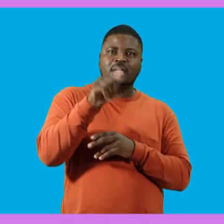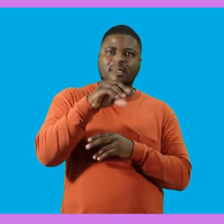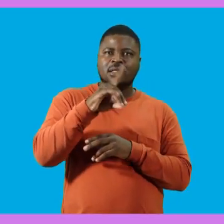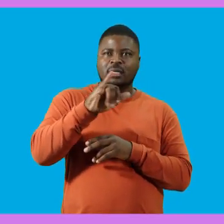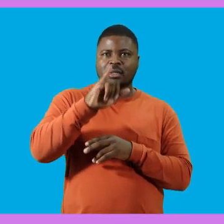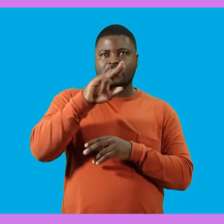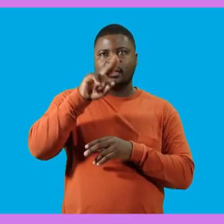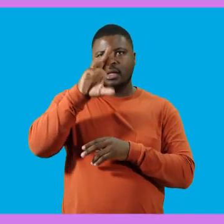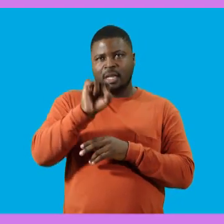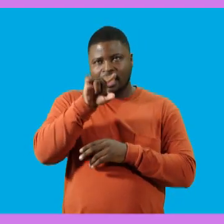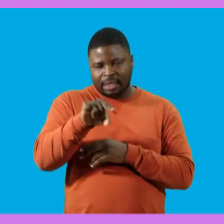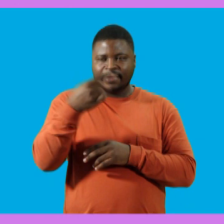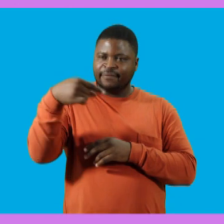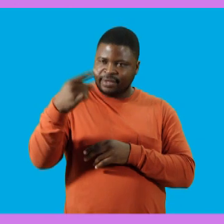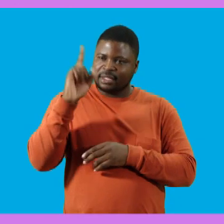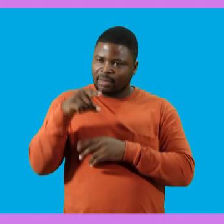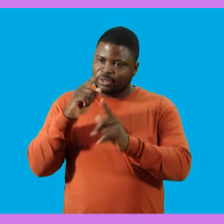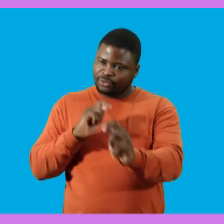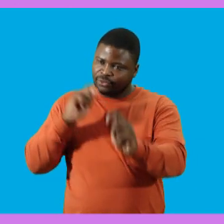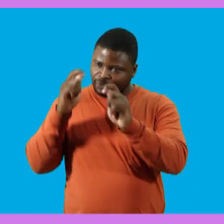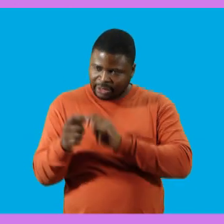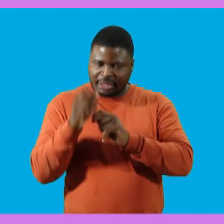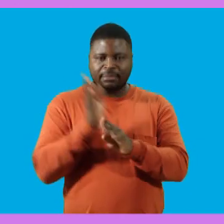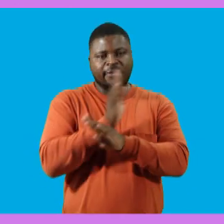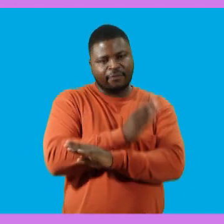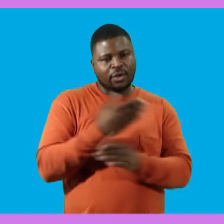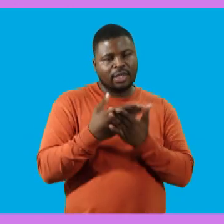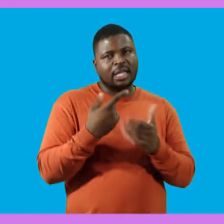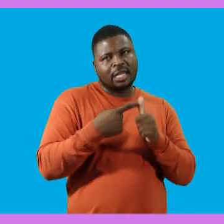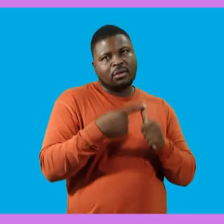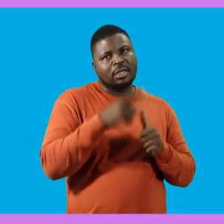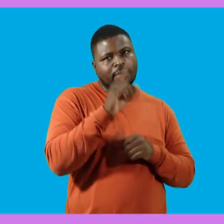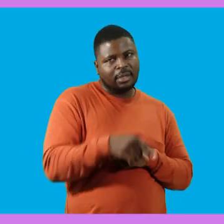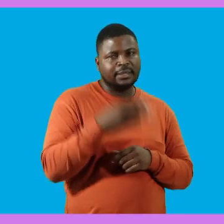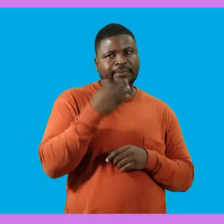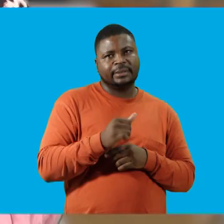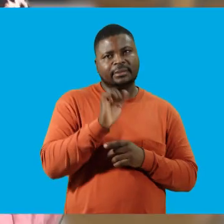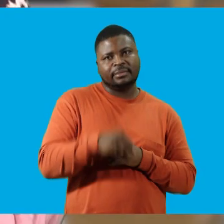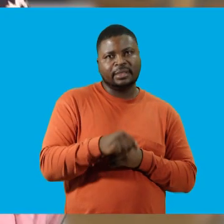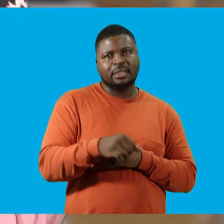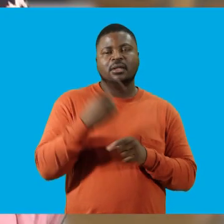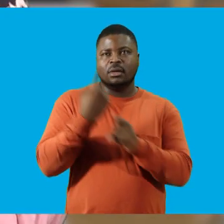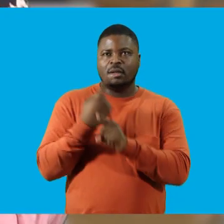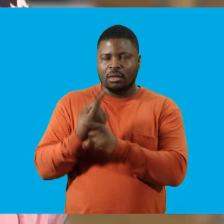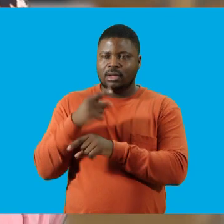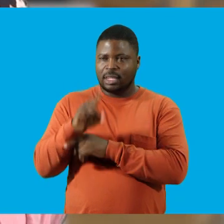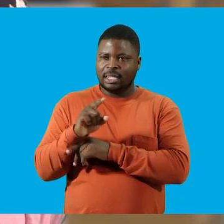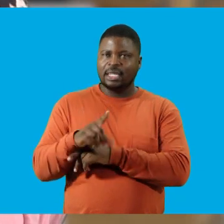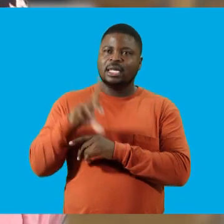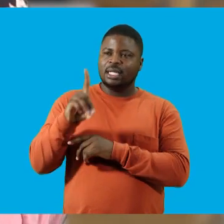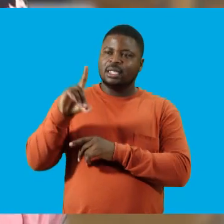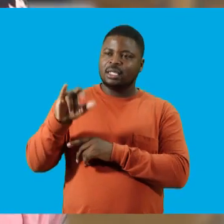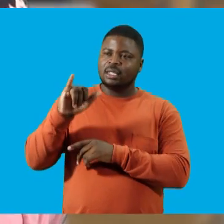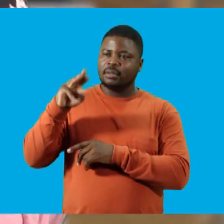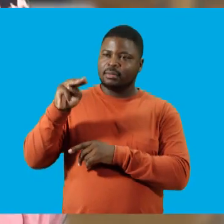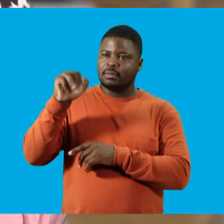remember to read properly and substitute what is given. And always convert the diameter to the